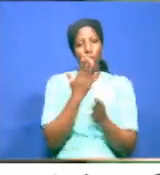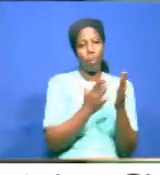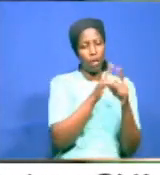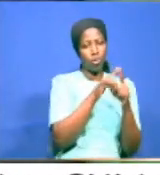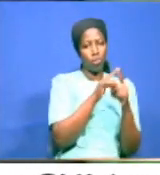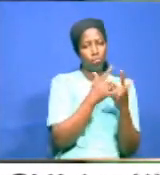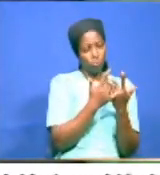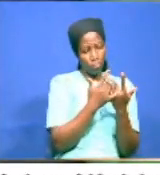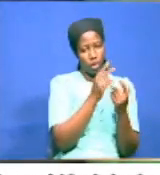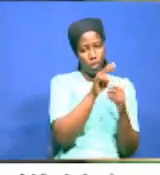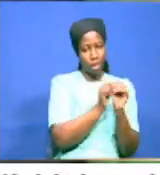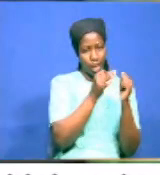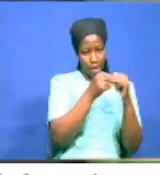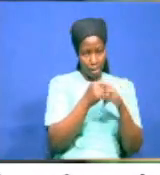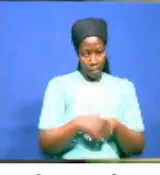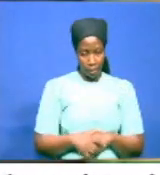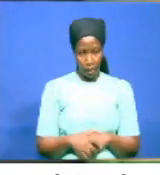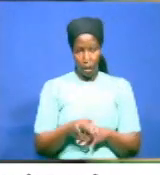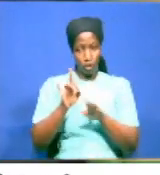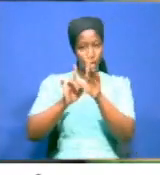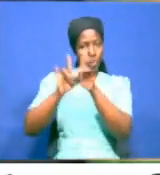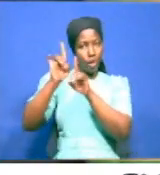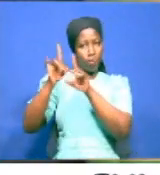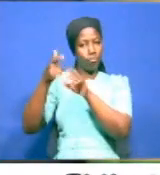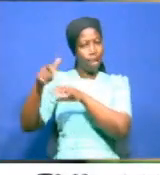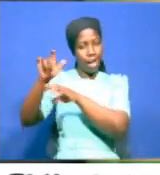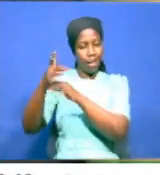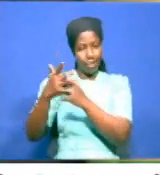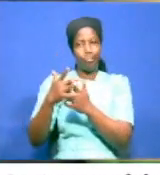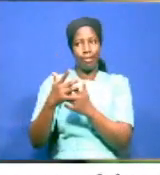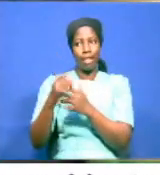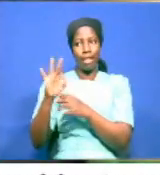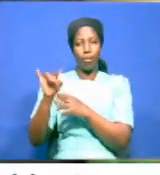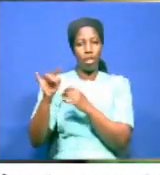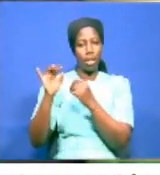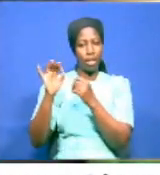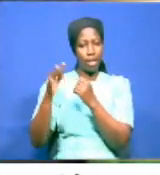2018. Tourism earnings grew by 3.9% in